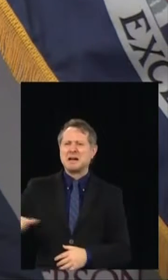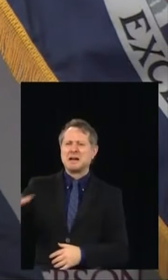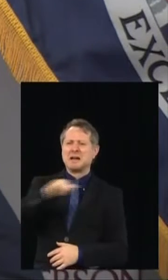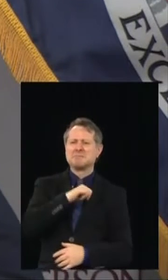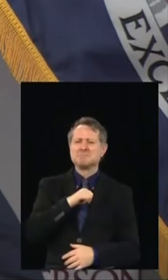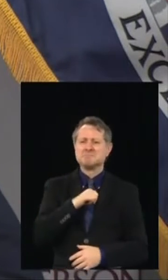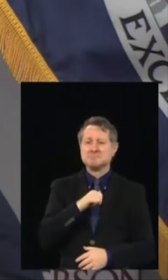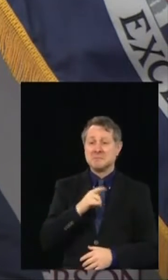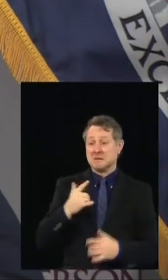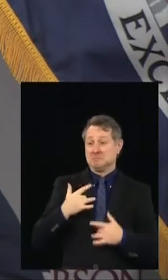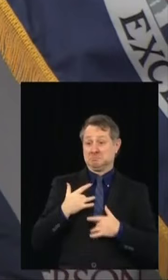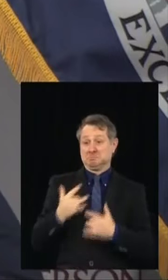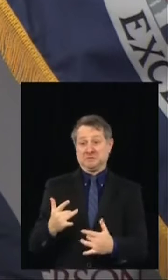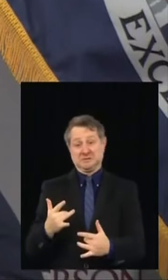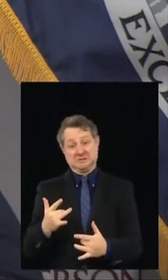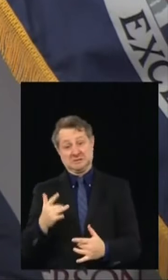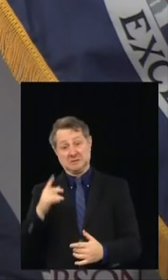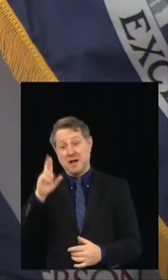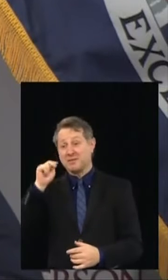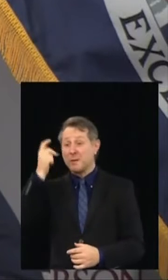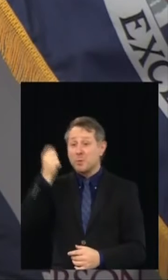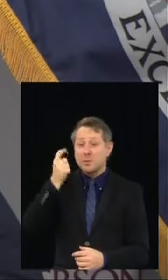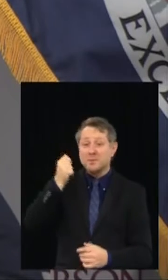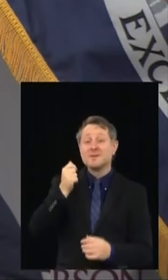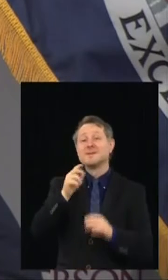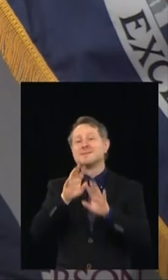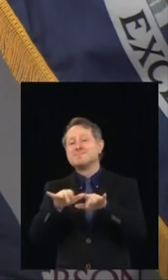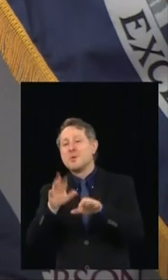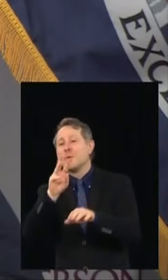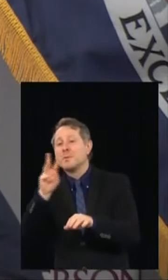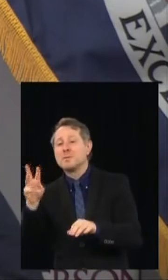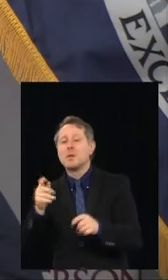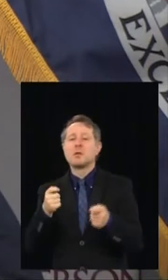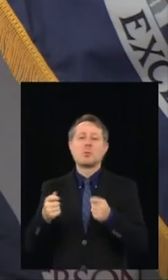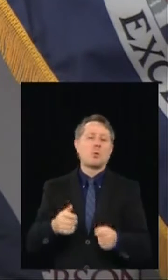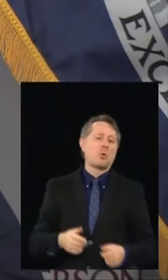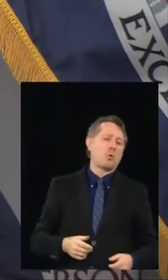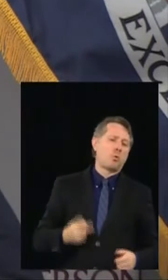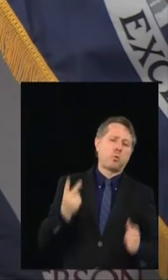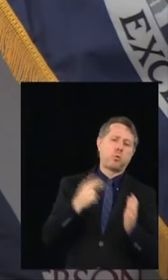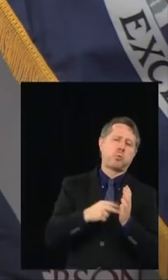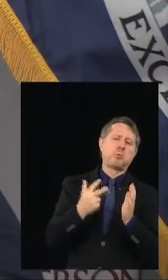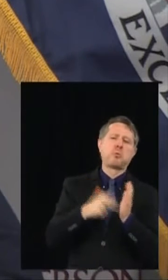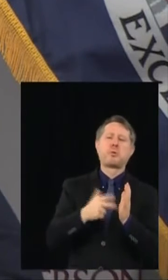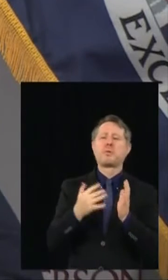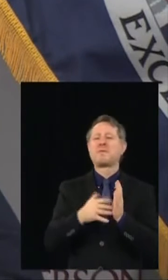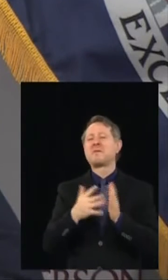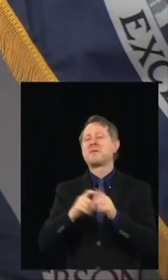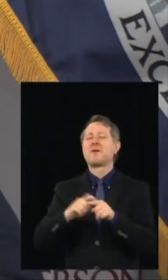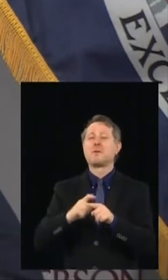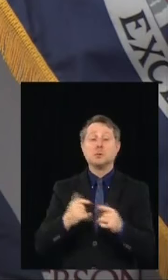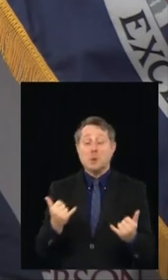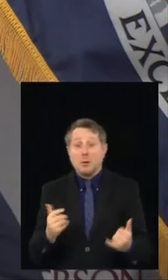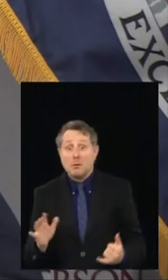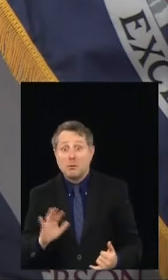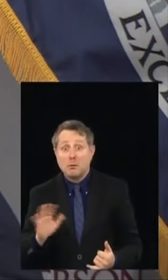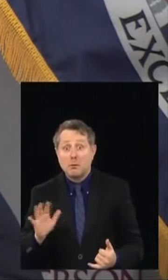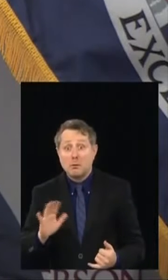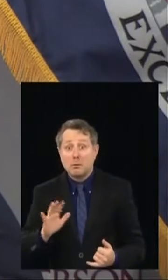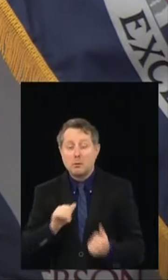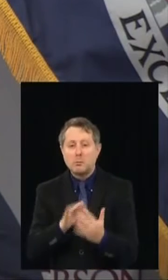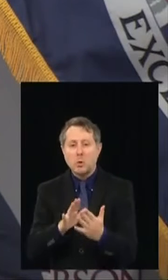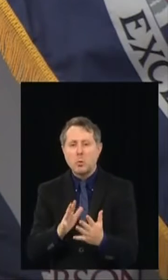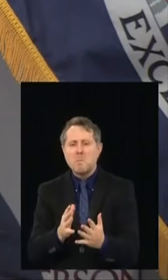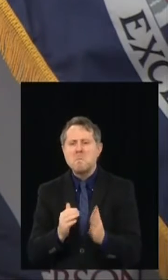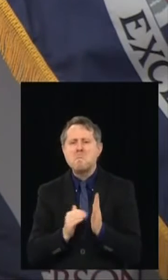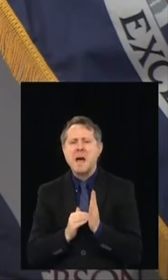unemployment website would handle several thousand calls, okay? We're now handling in the millions. We